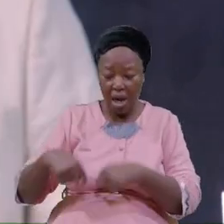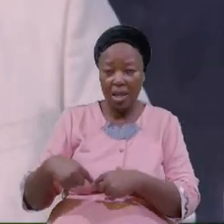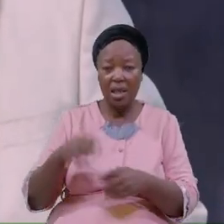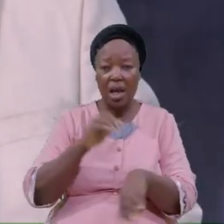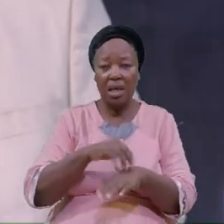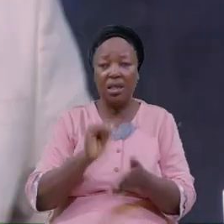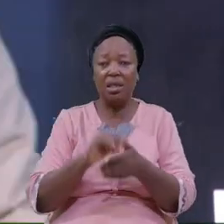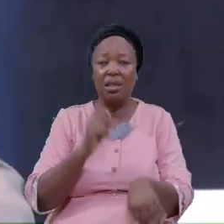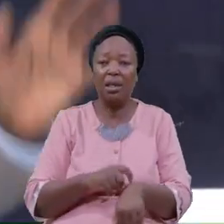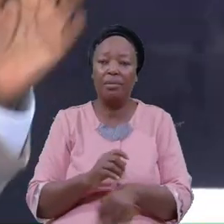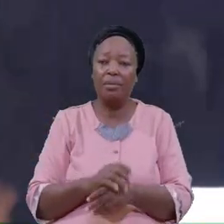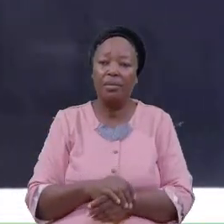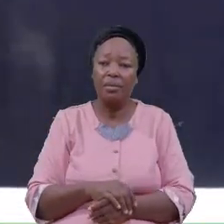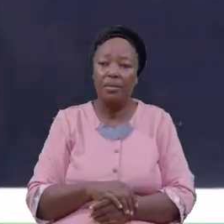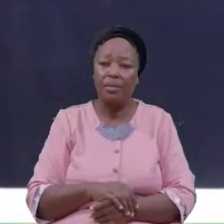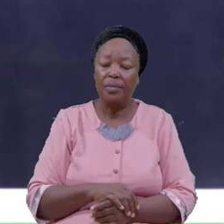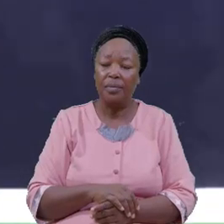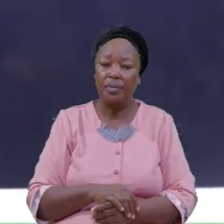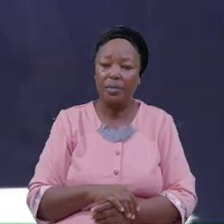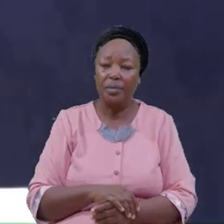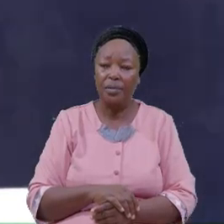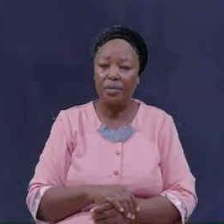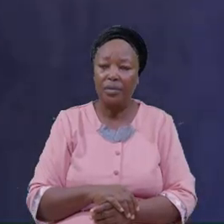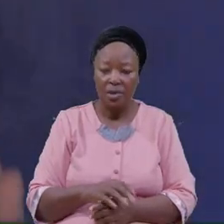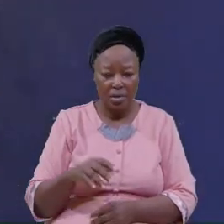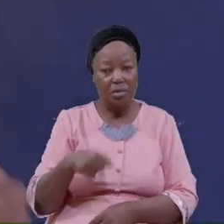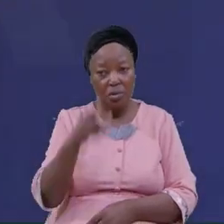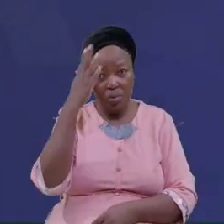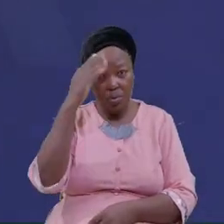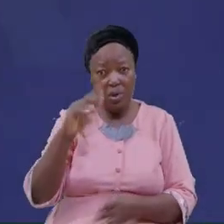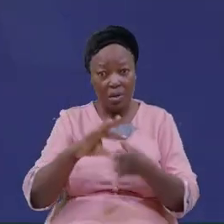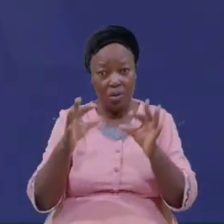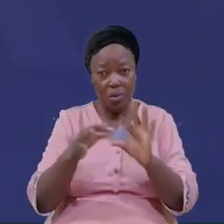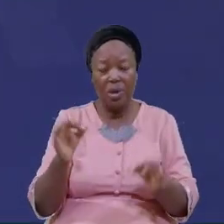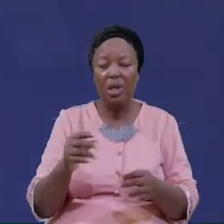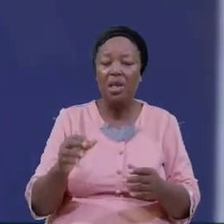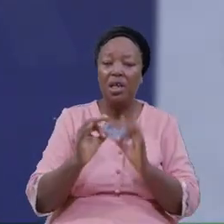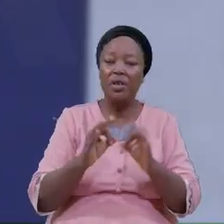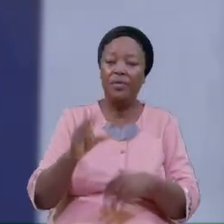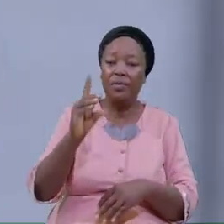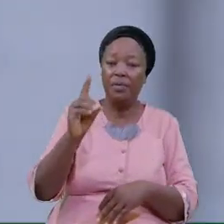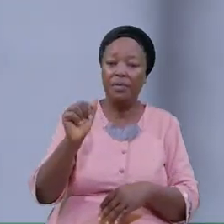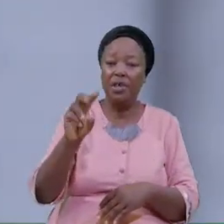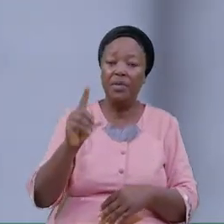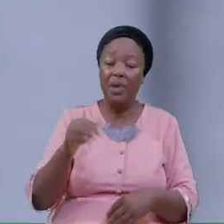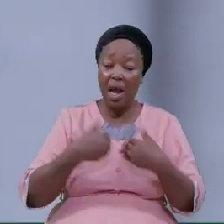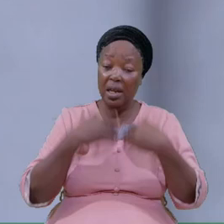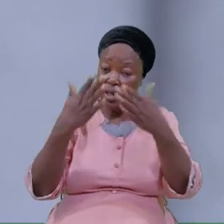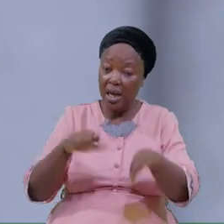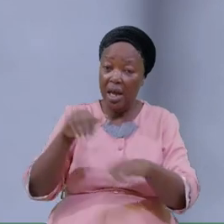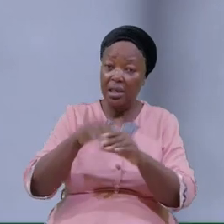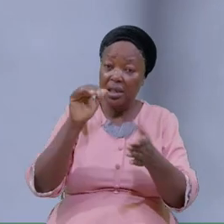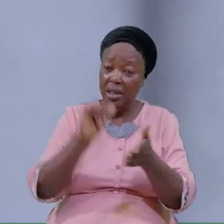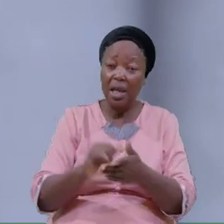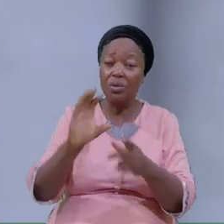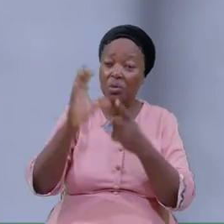moment précis? Well, you know the story. Vous connaissez très bien l'histoire. If David had died in that condition, si David